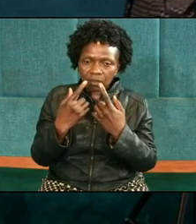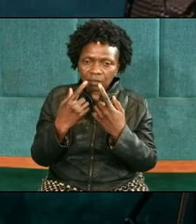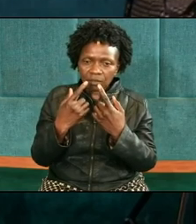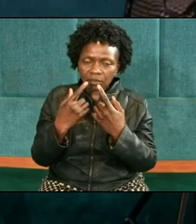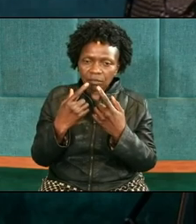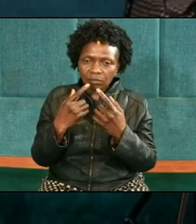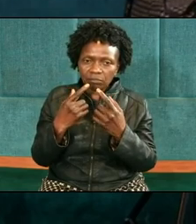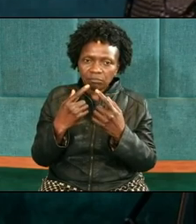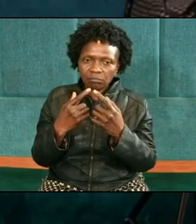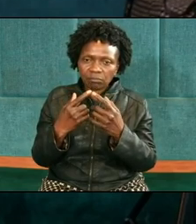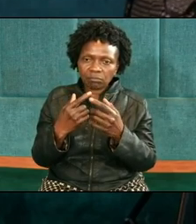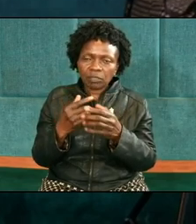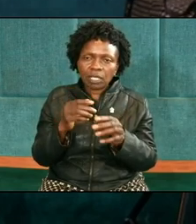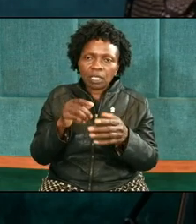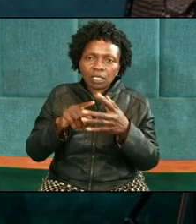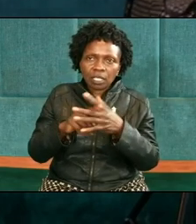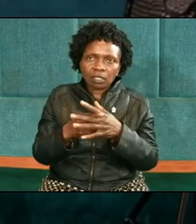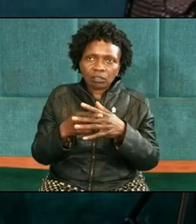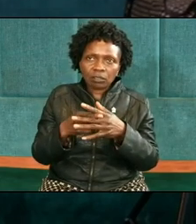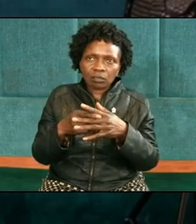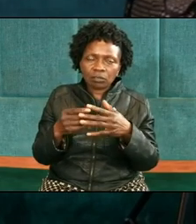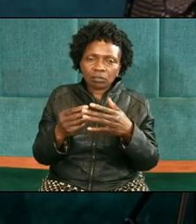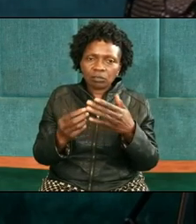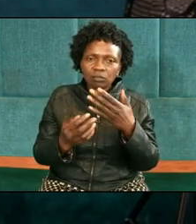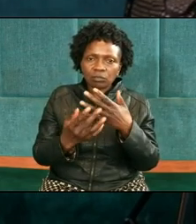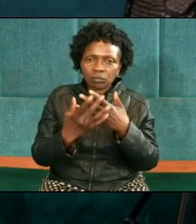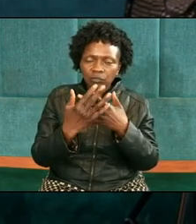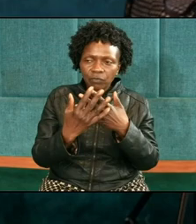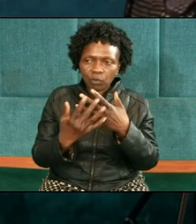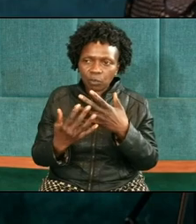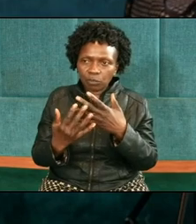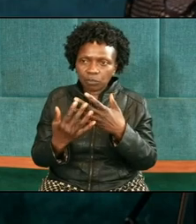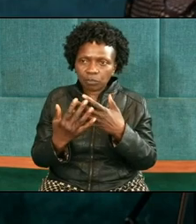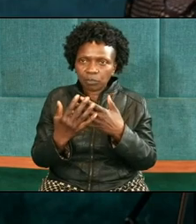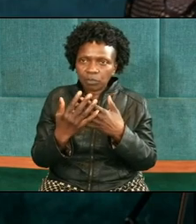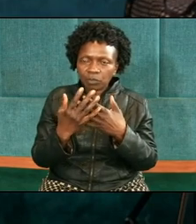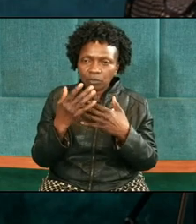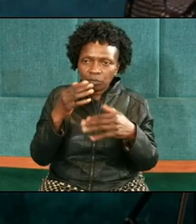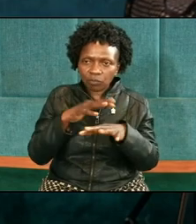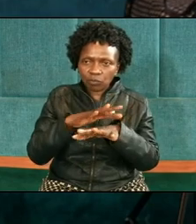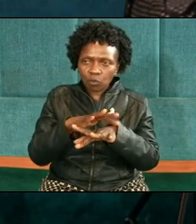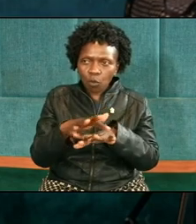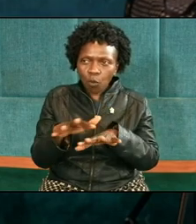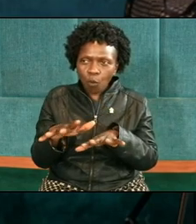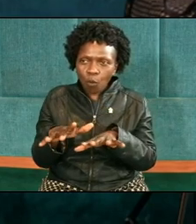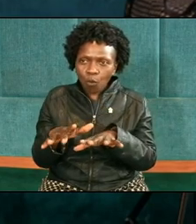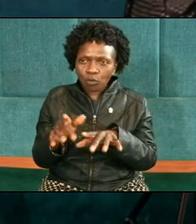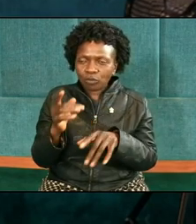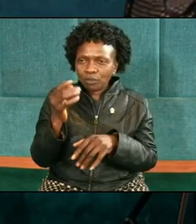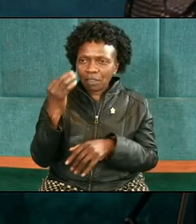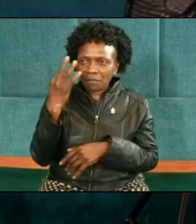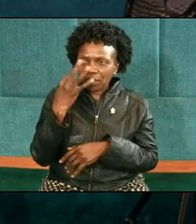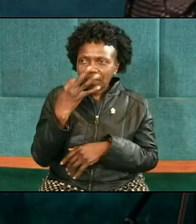eyes and burst in a flow down her face,